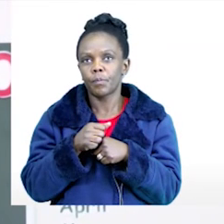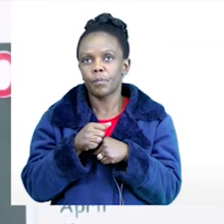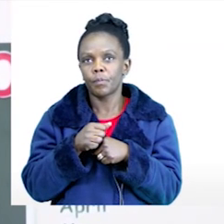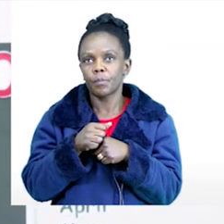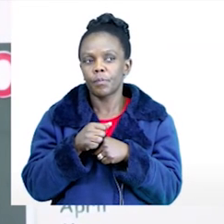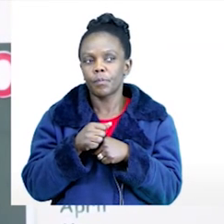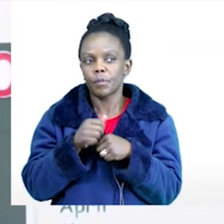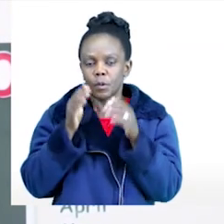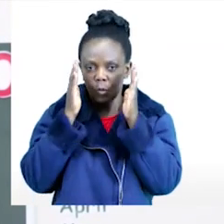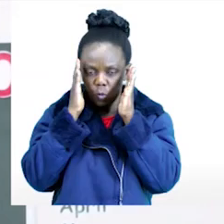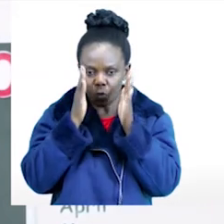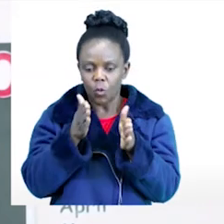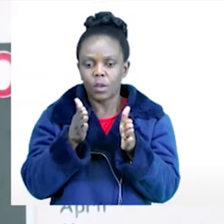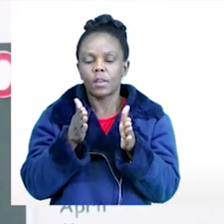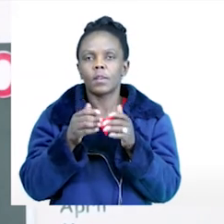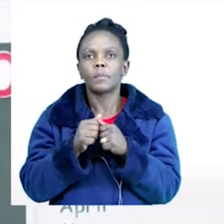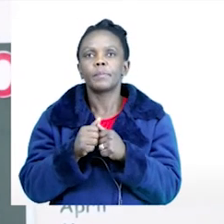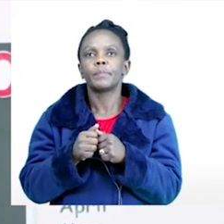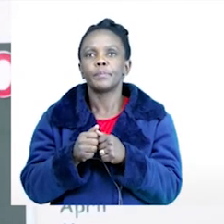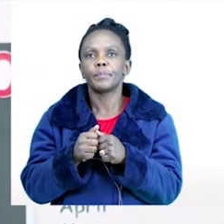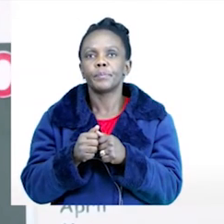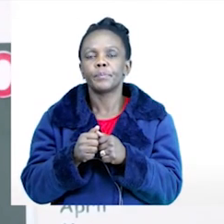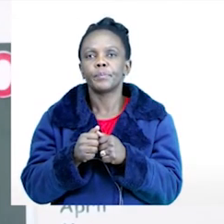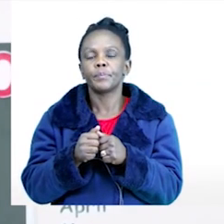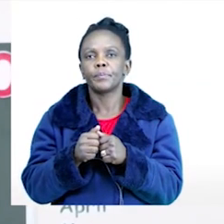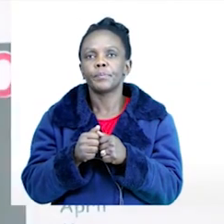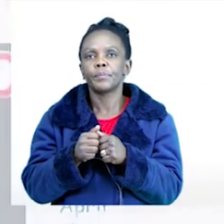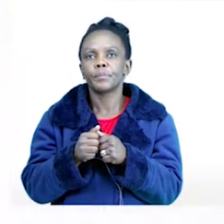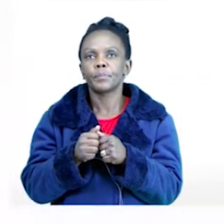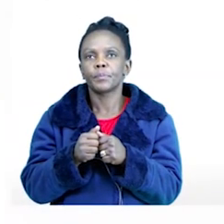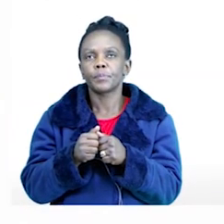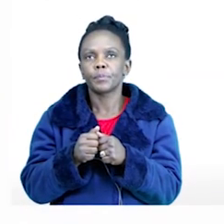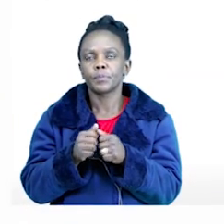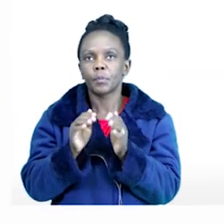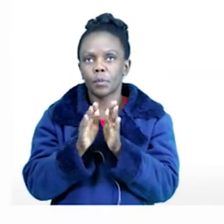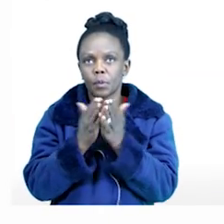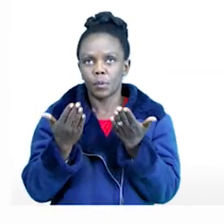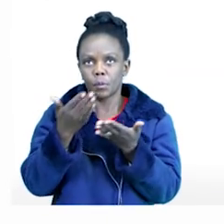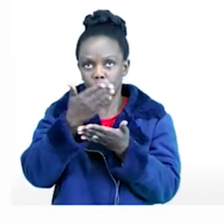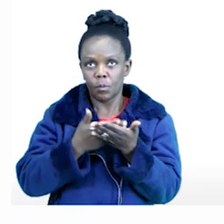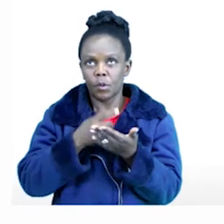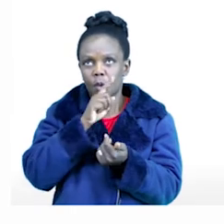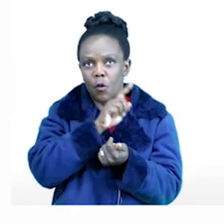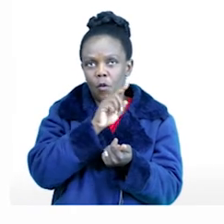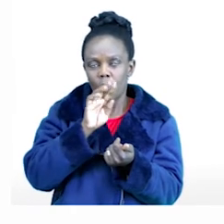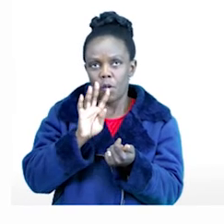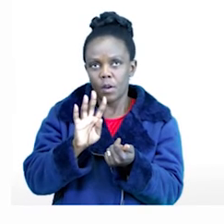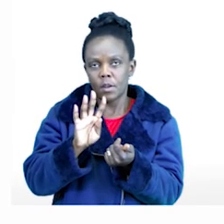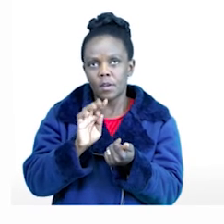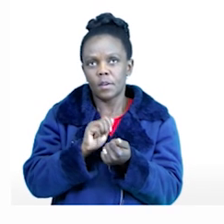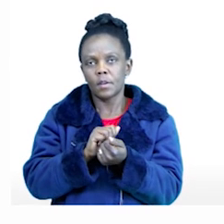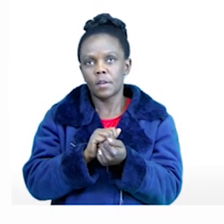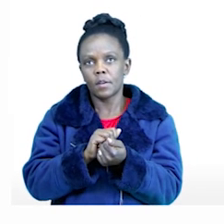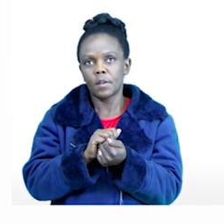your pencil and to take your time. Let's take a look at our next exercise on page 14. On page 14,